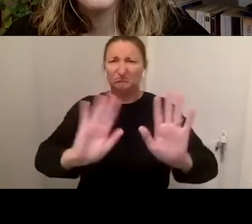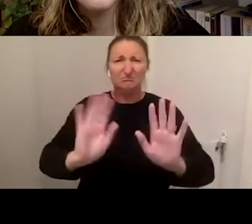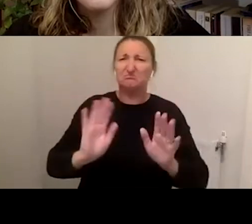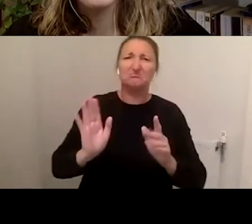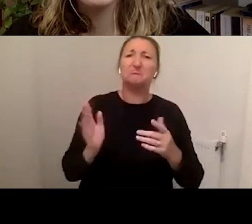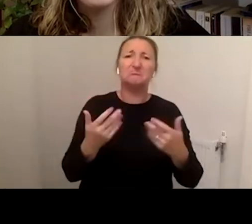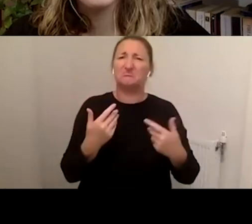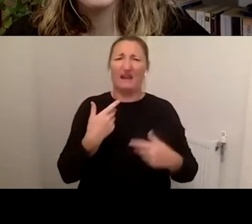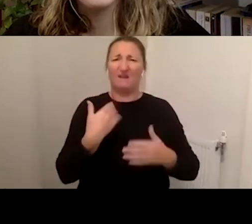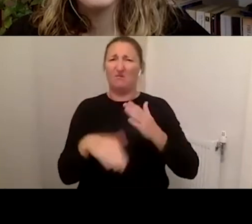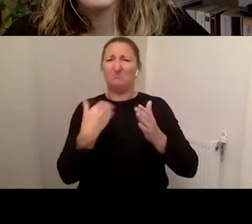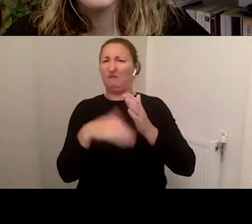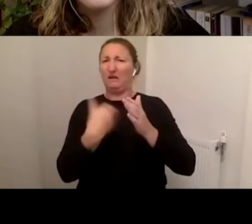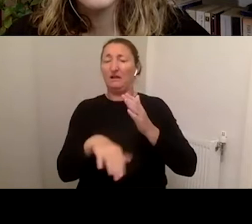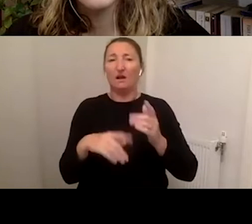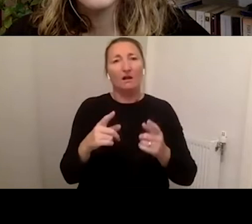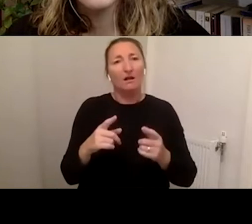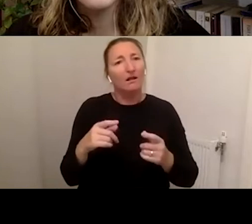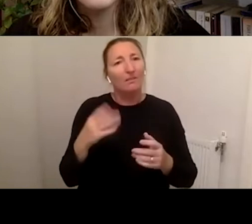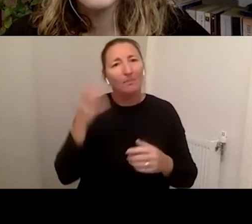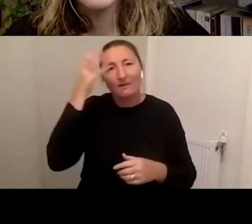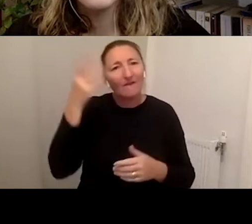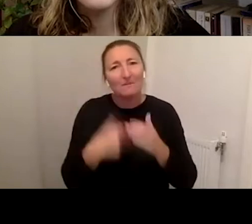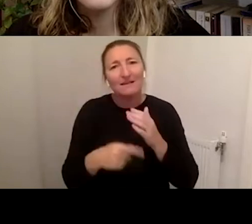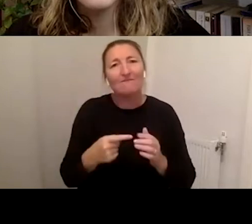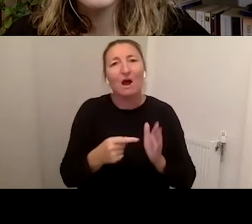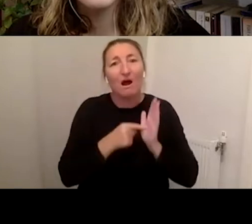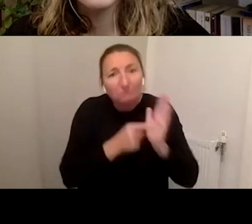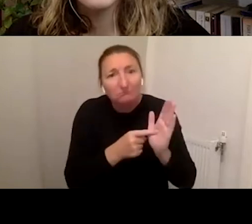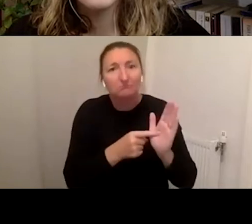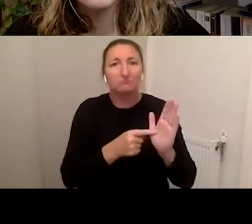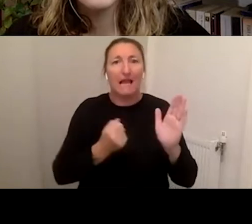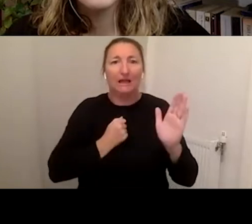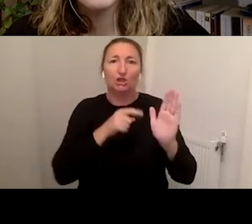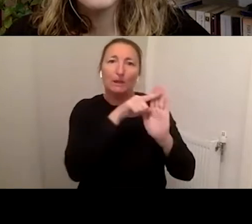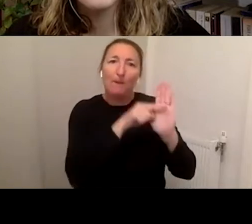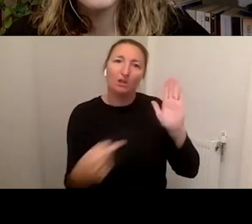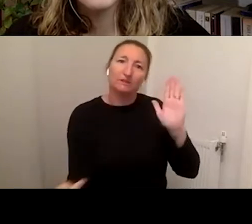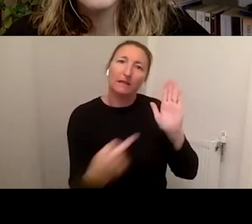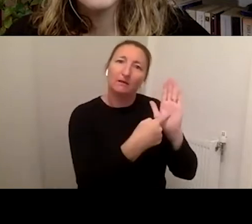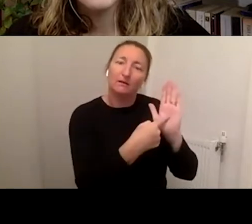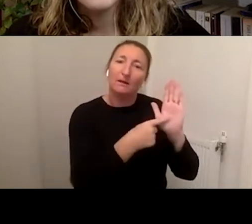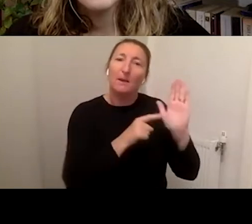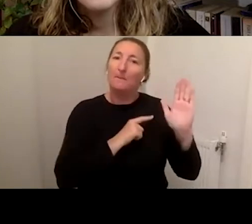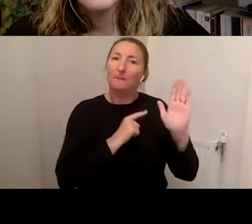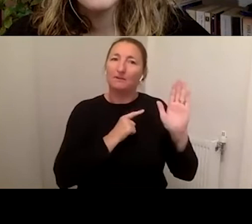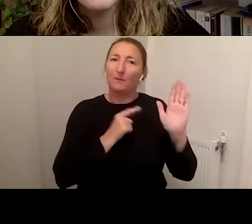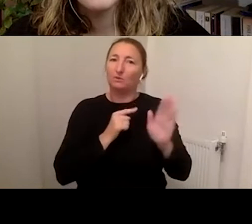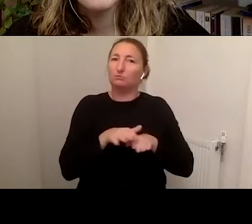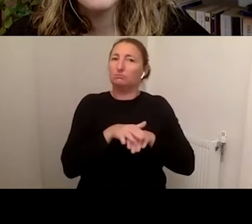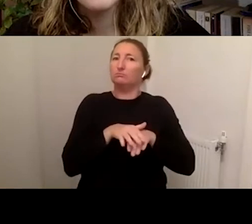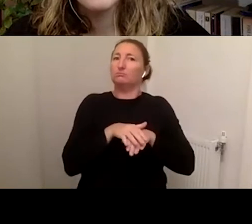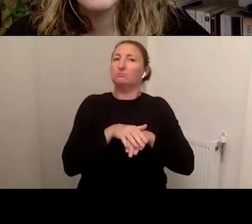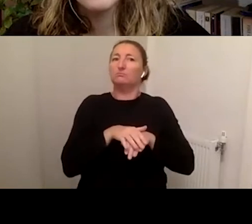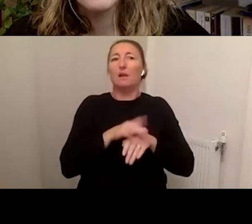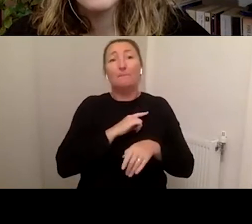documents. So it will not speak of this in energy policy, because it knows that what it's doing is basically charging consumers maybe